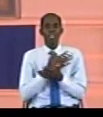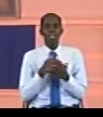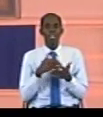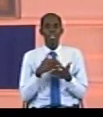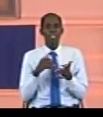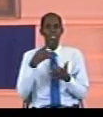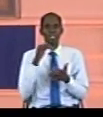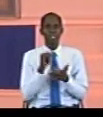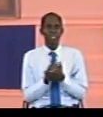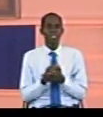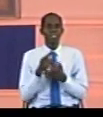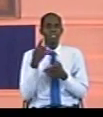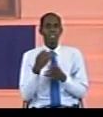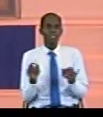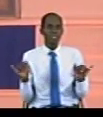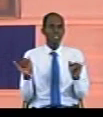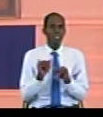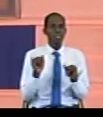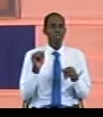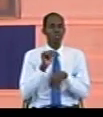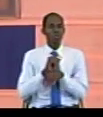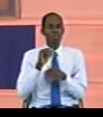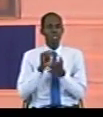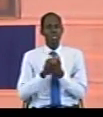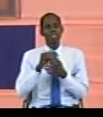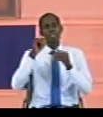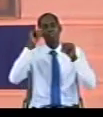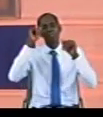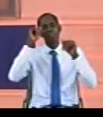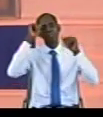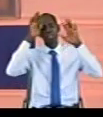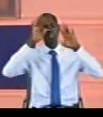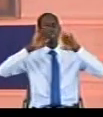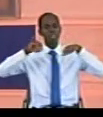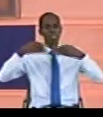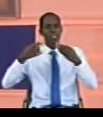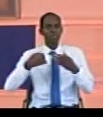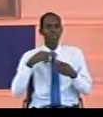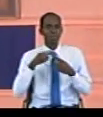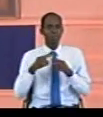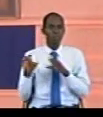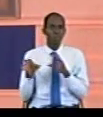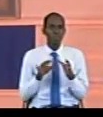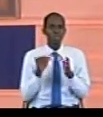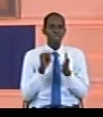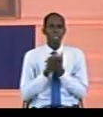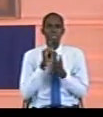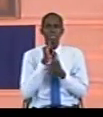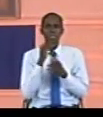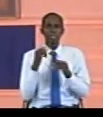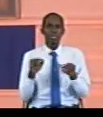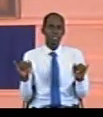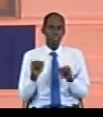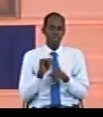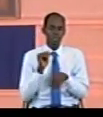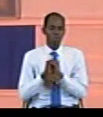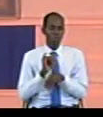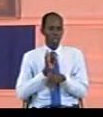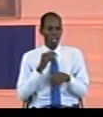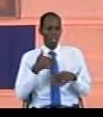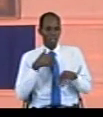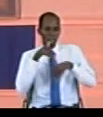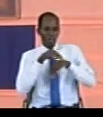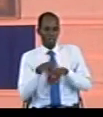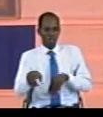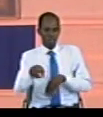same work the Father gave me to do, calling sinners to repentance, that's the same work I am giving you to do. Luke chapter